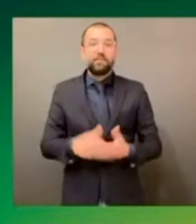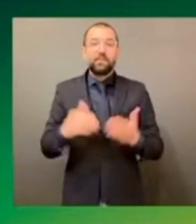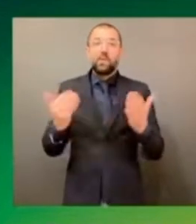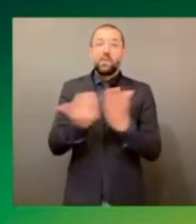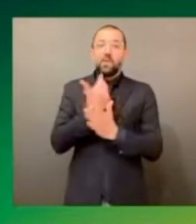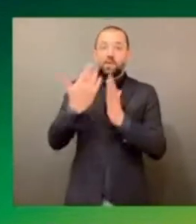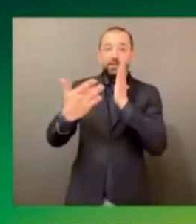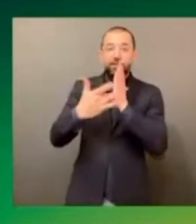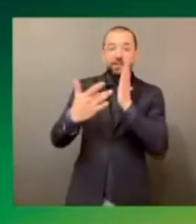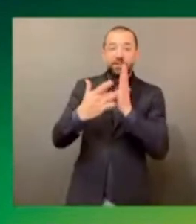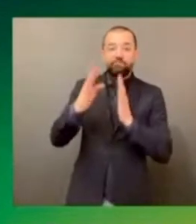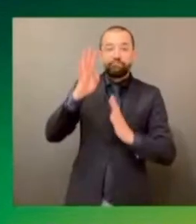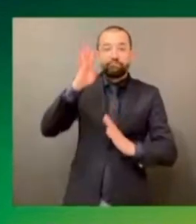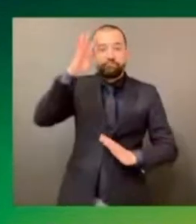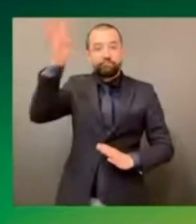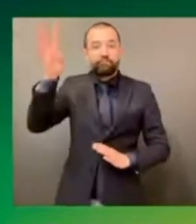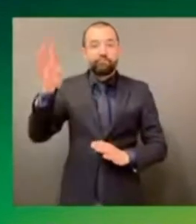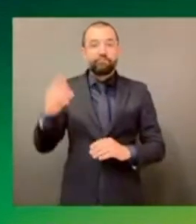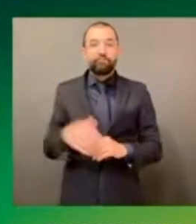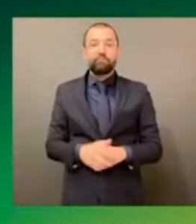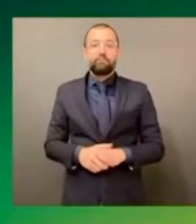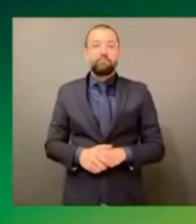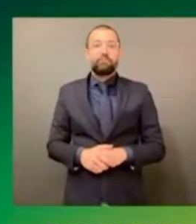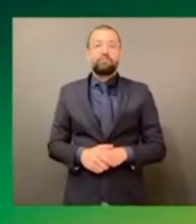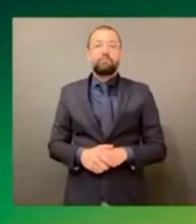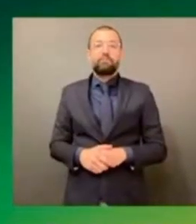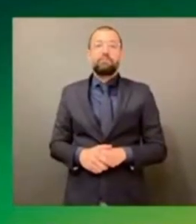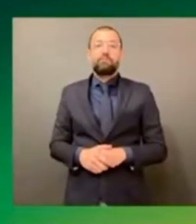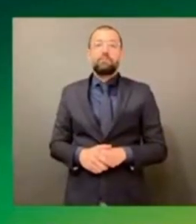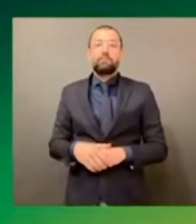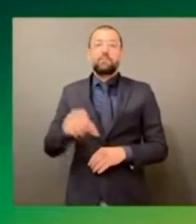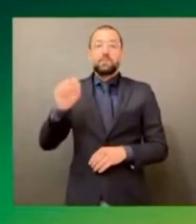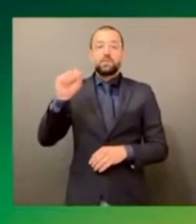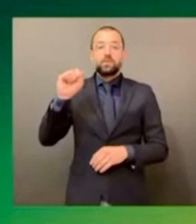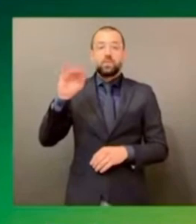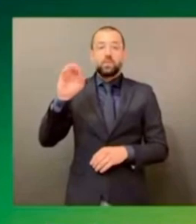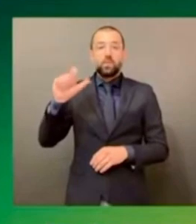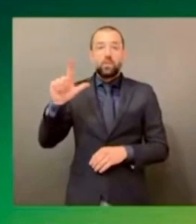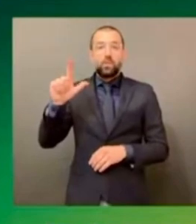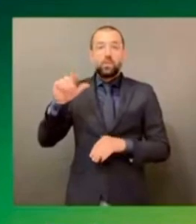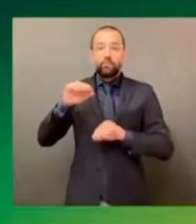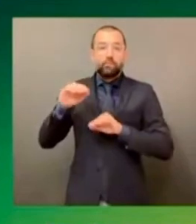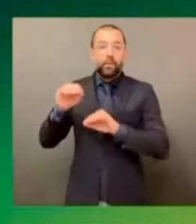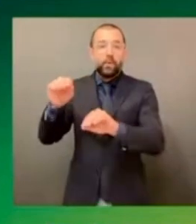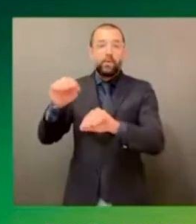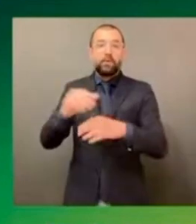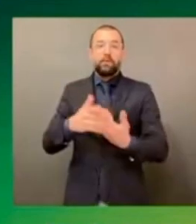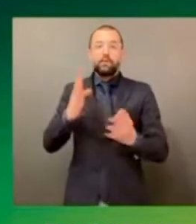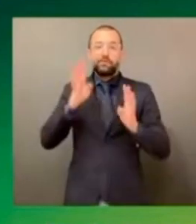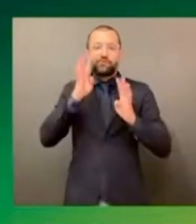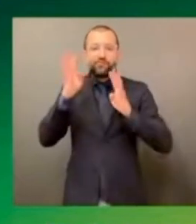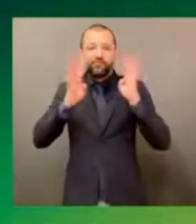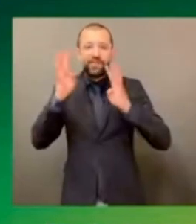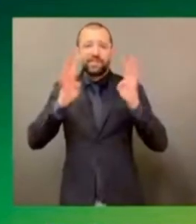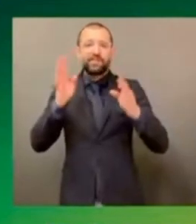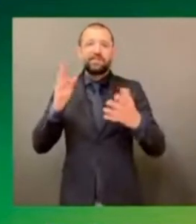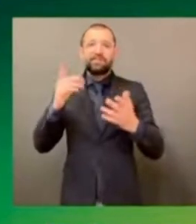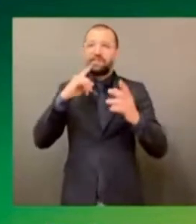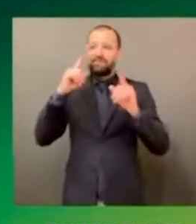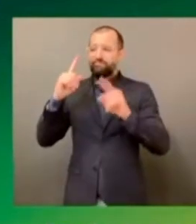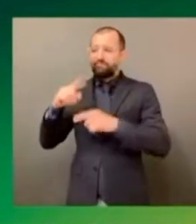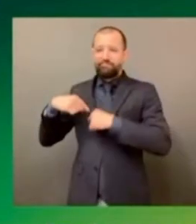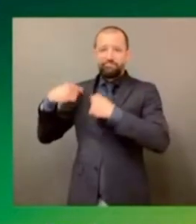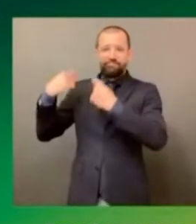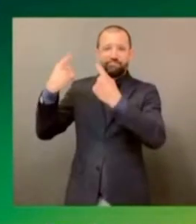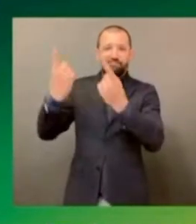the origin of social movements, innovation has come about by challenging